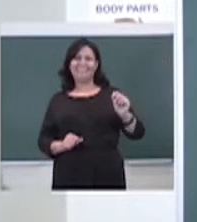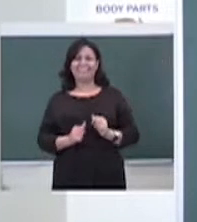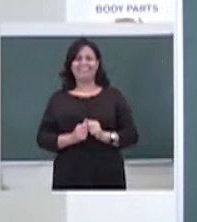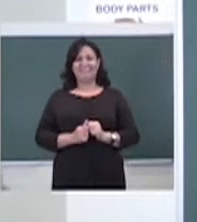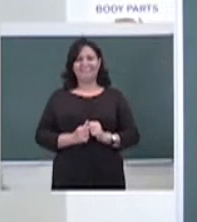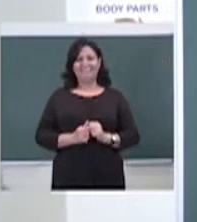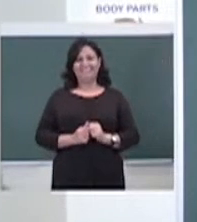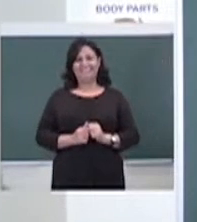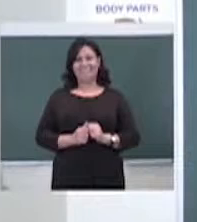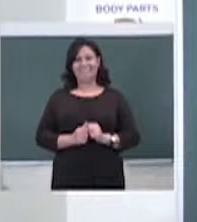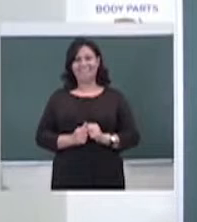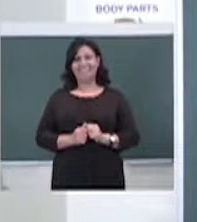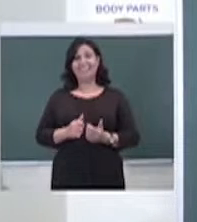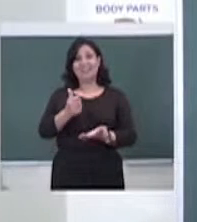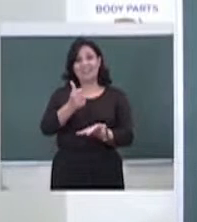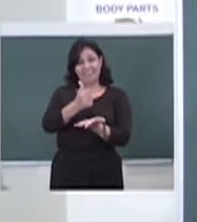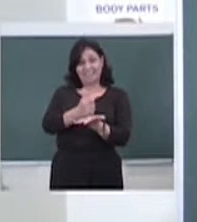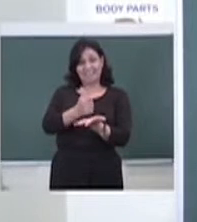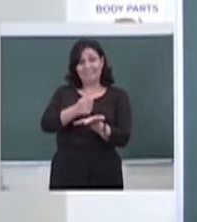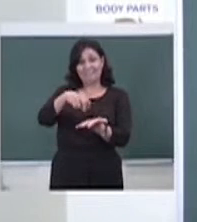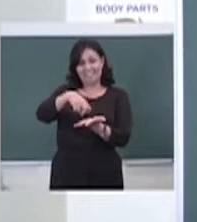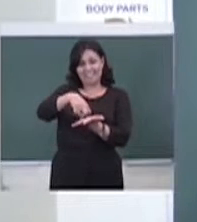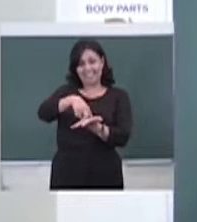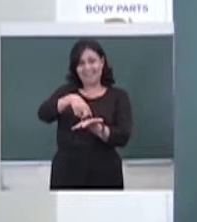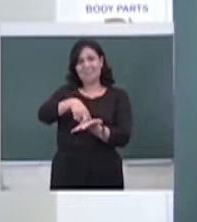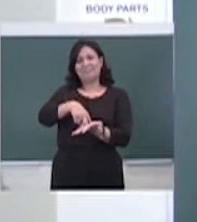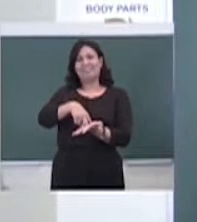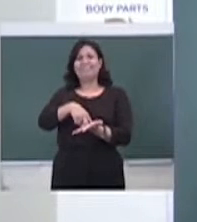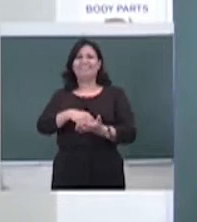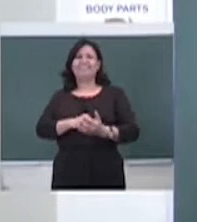like you now to sit down